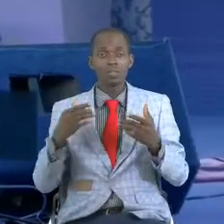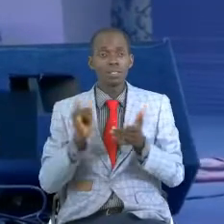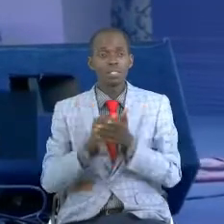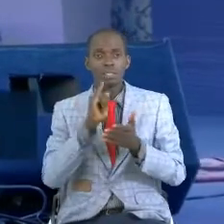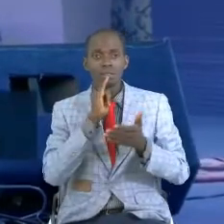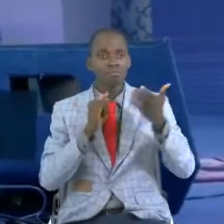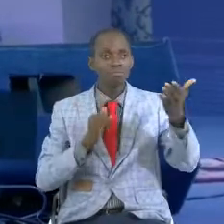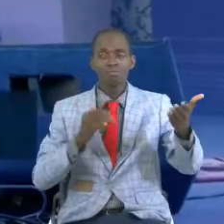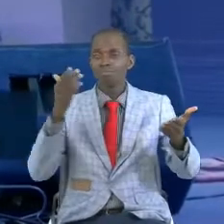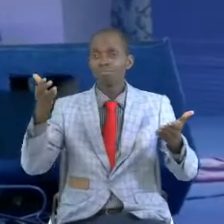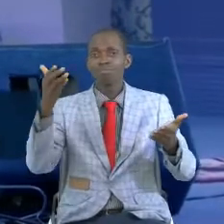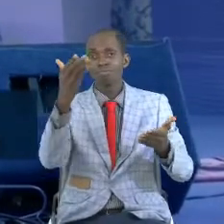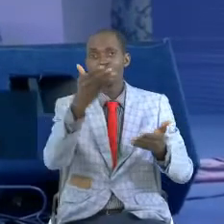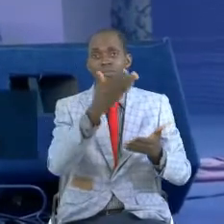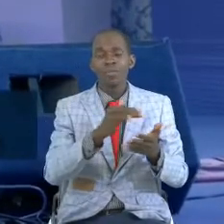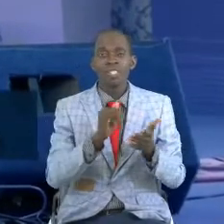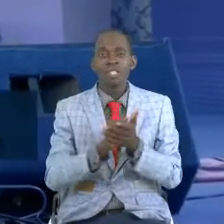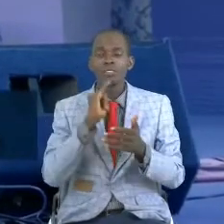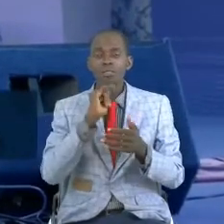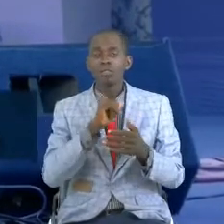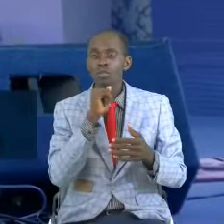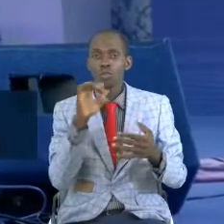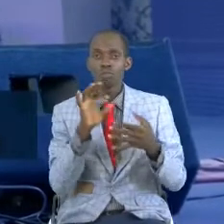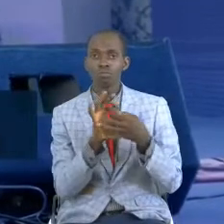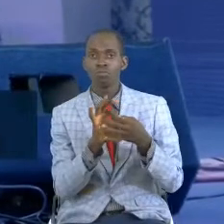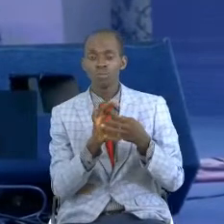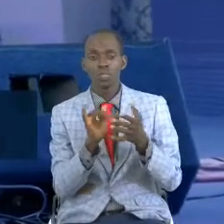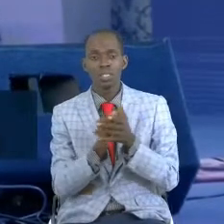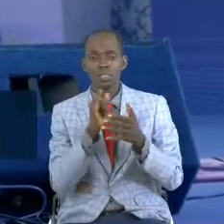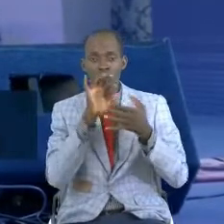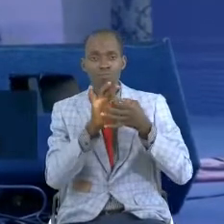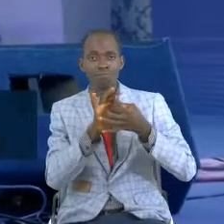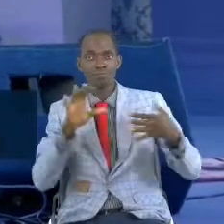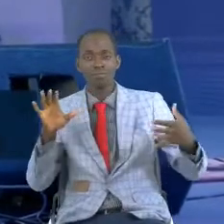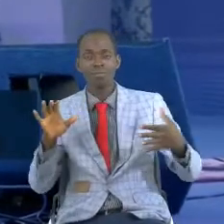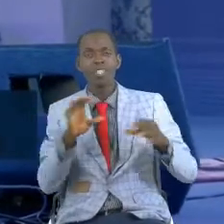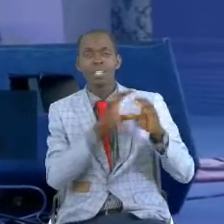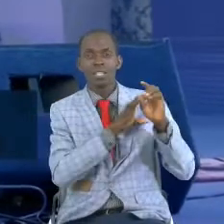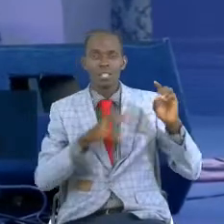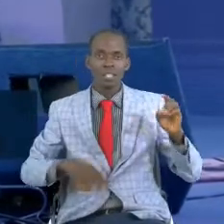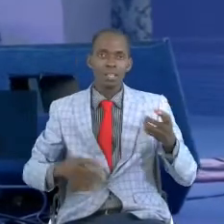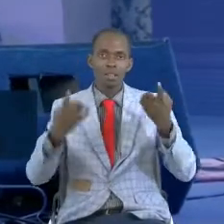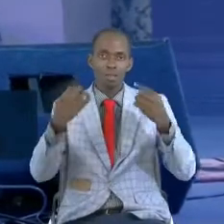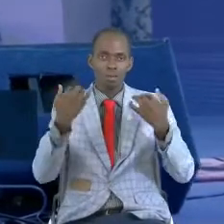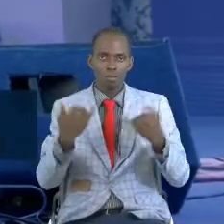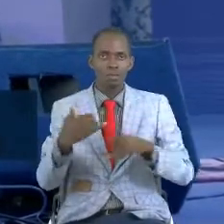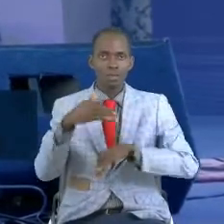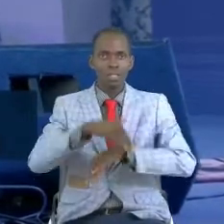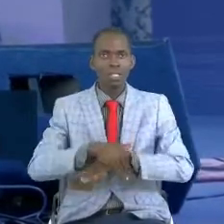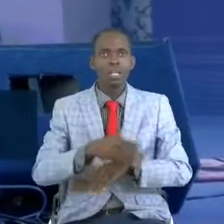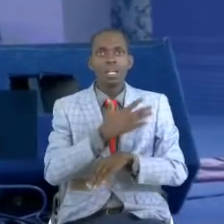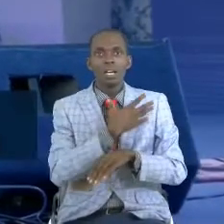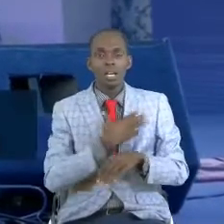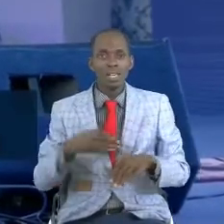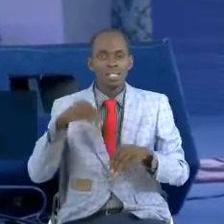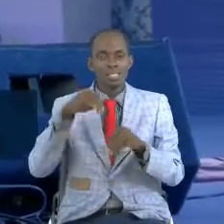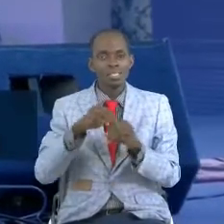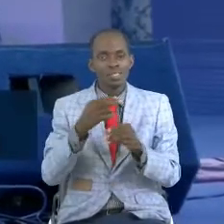having disharmony, helplessness, hopelessness. Christ comes tonight, and in a moment of